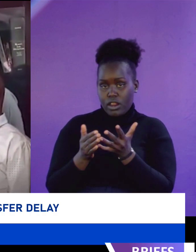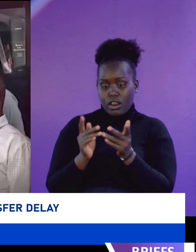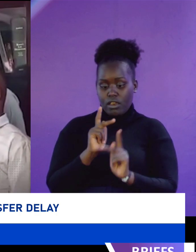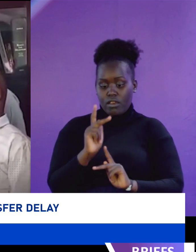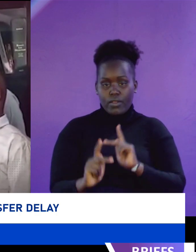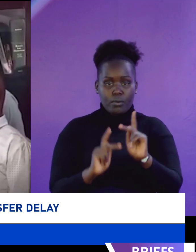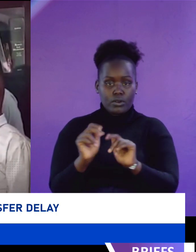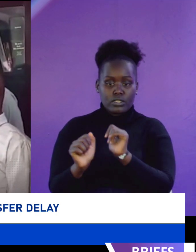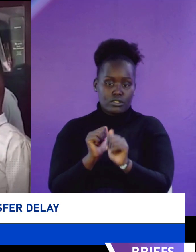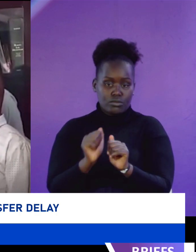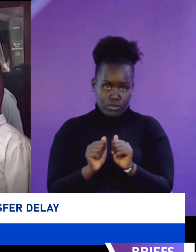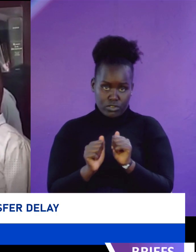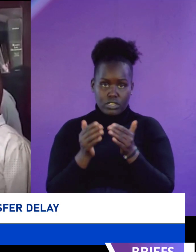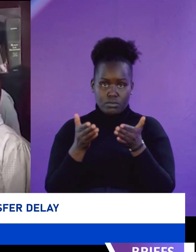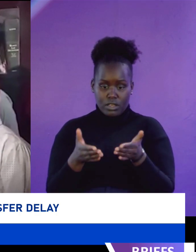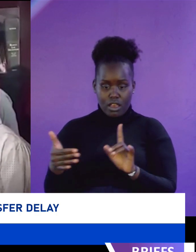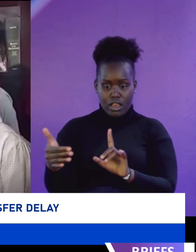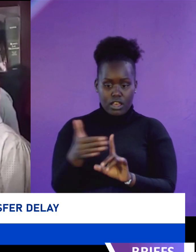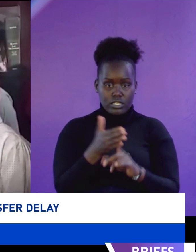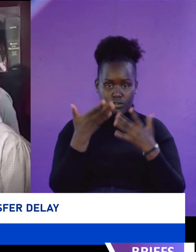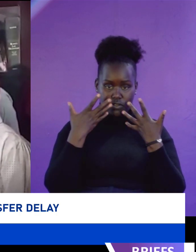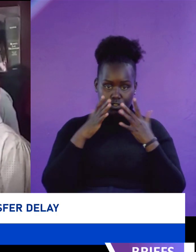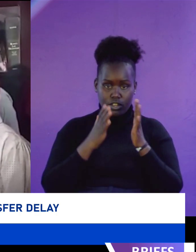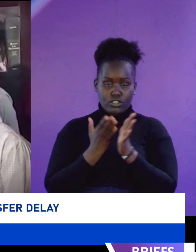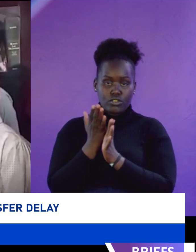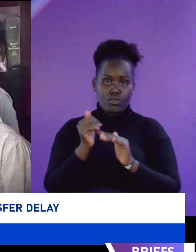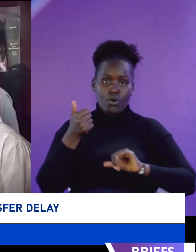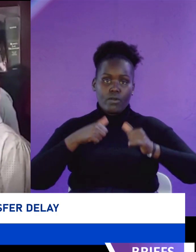that has been so far achieved through the action.